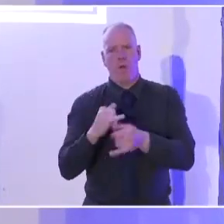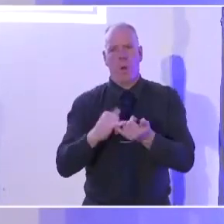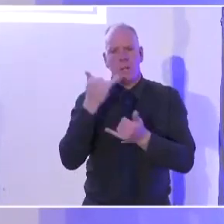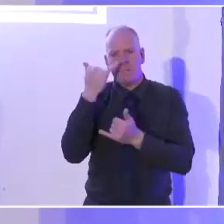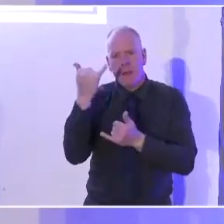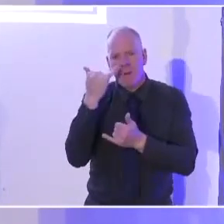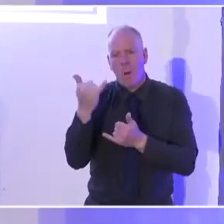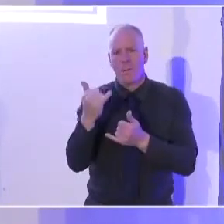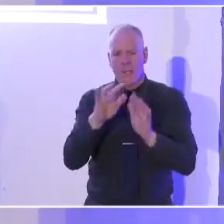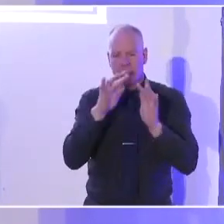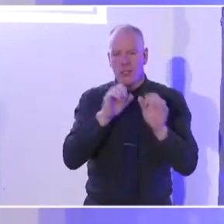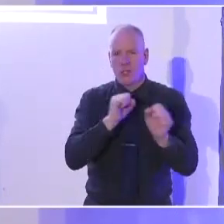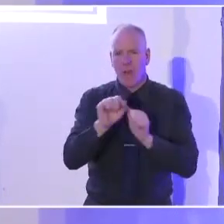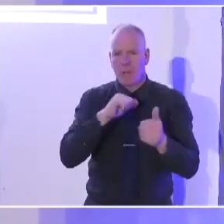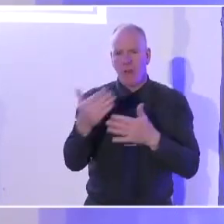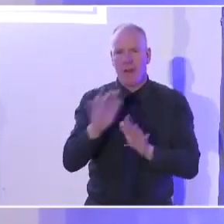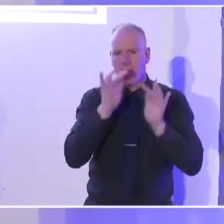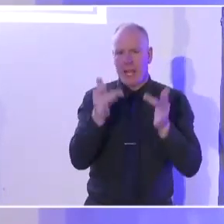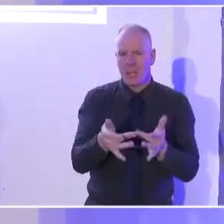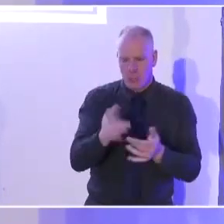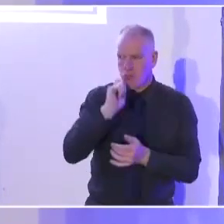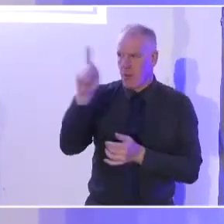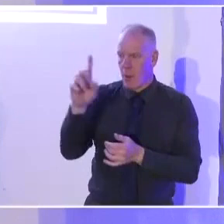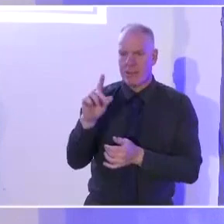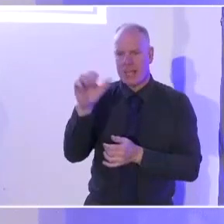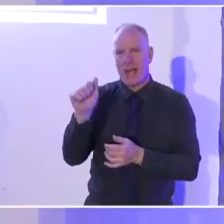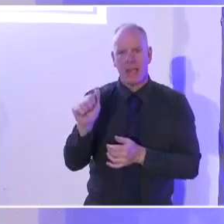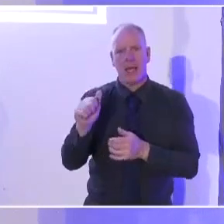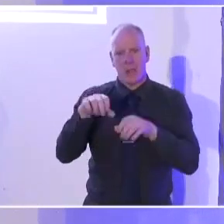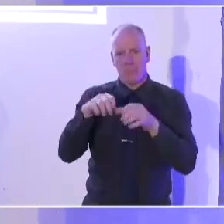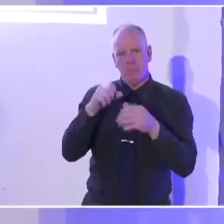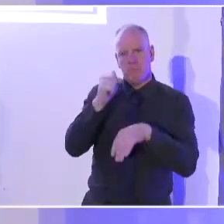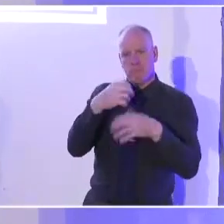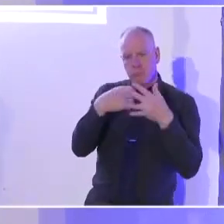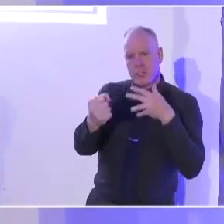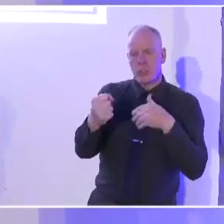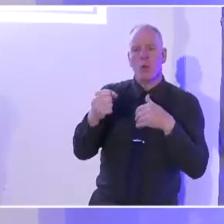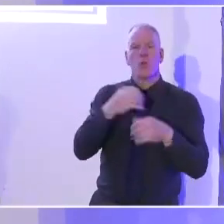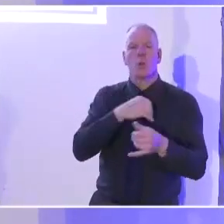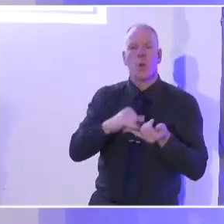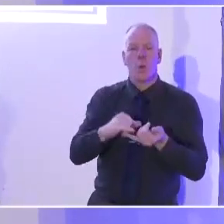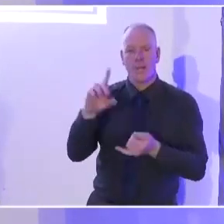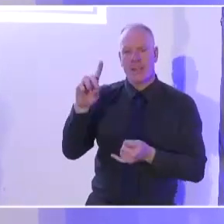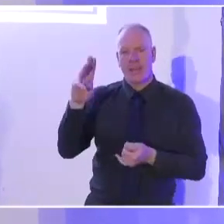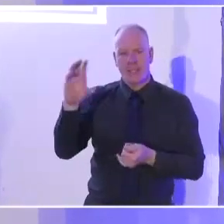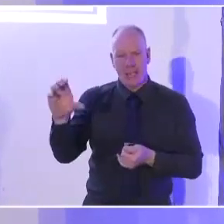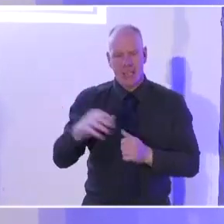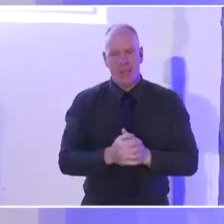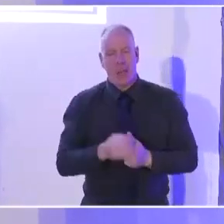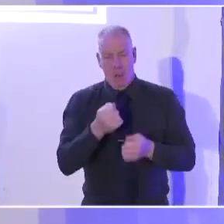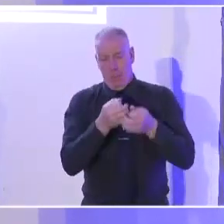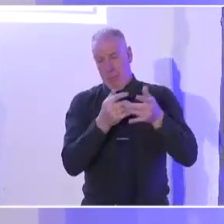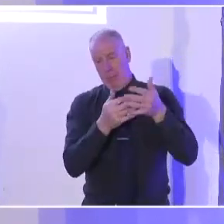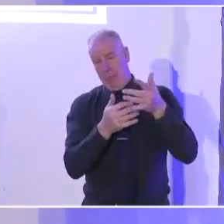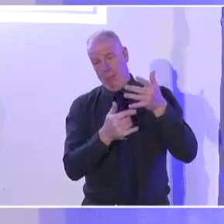and internet service providers to report data breaches to the DPC. Let me think, there's also so many out